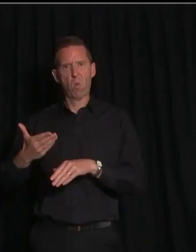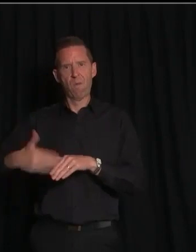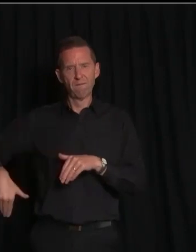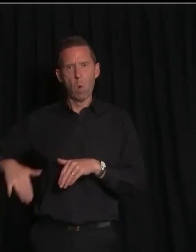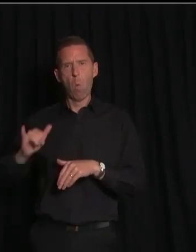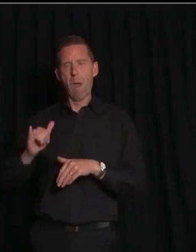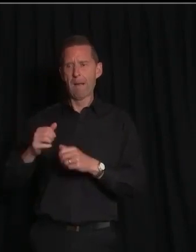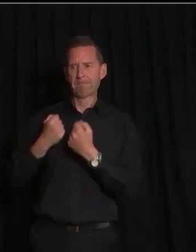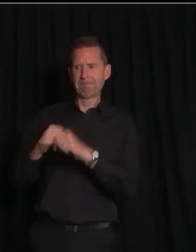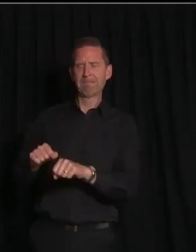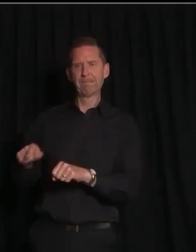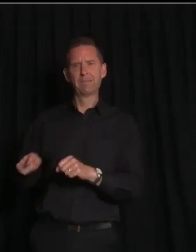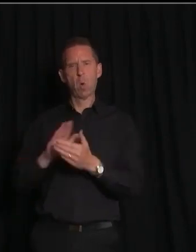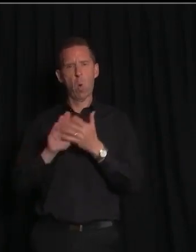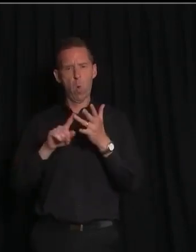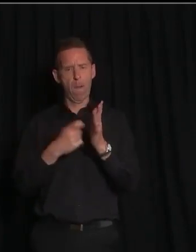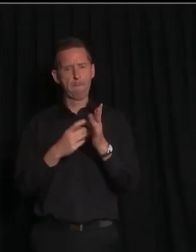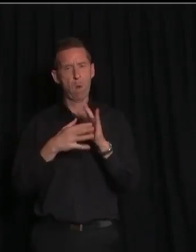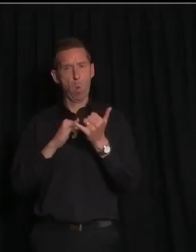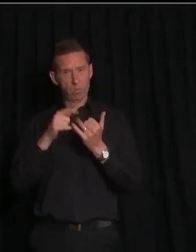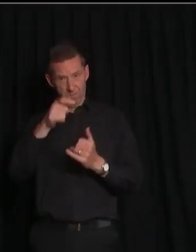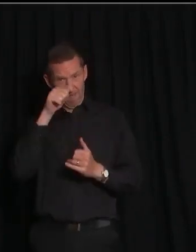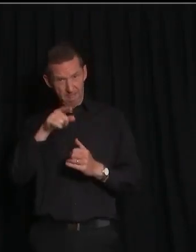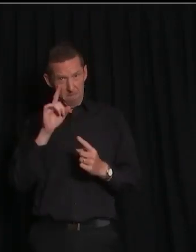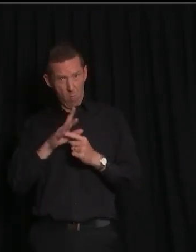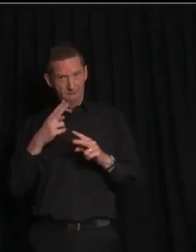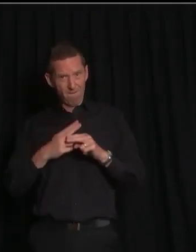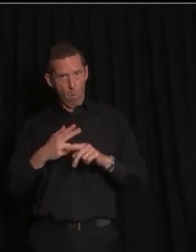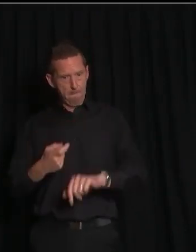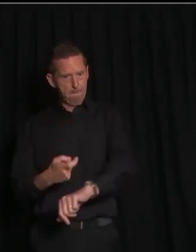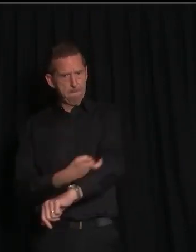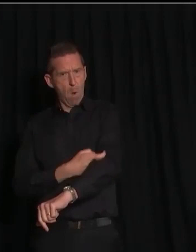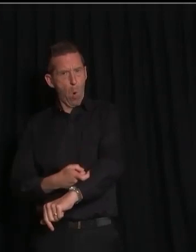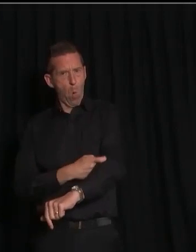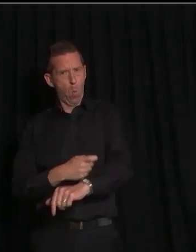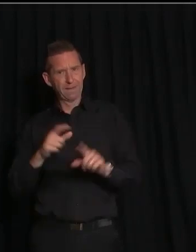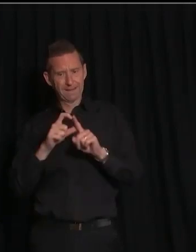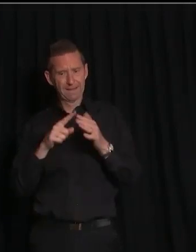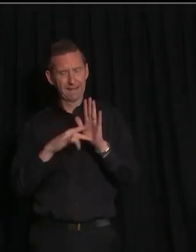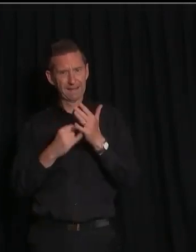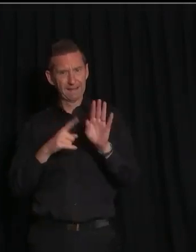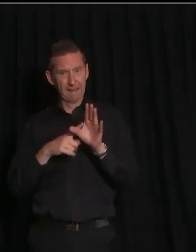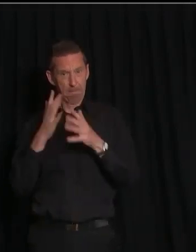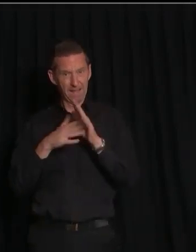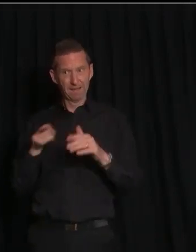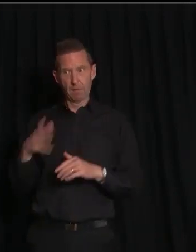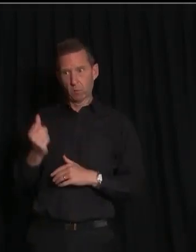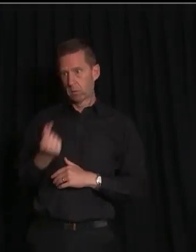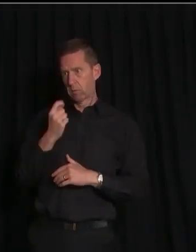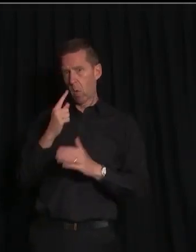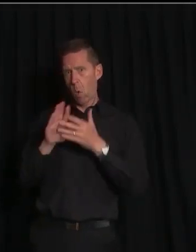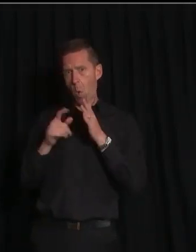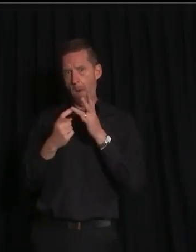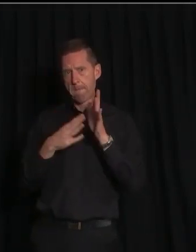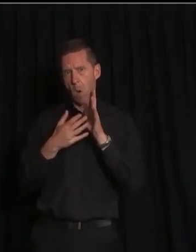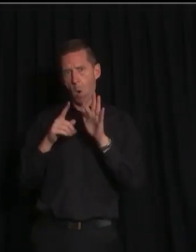hormones, which are important for bone density, and then the person needs to take hormone replacement therapy for the rest of their lives. So a lot of